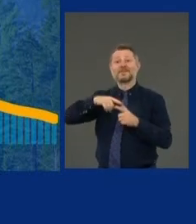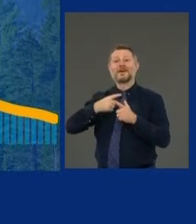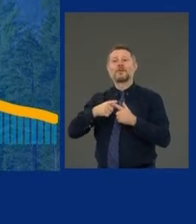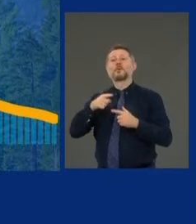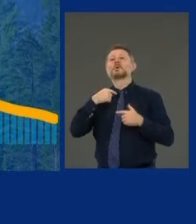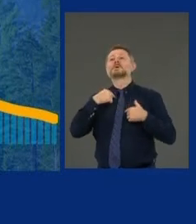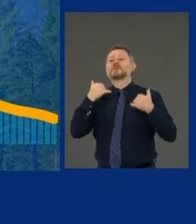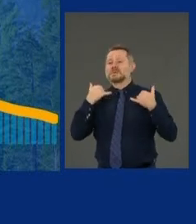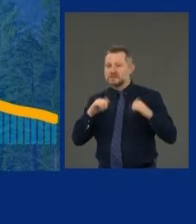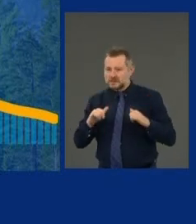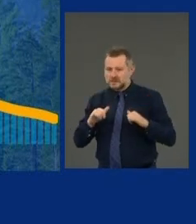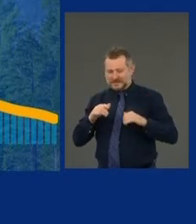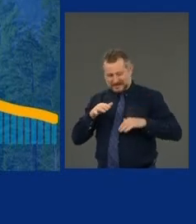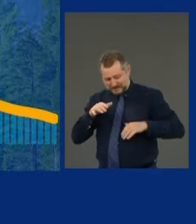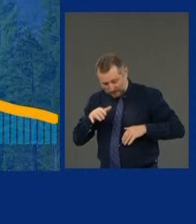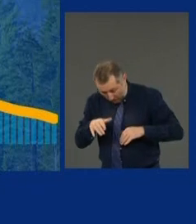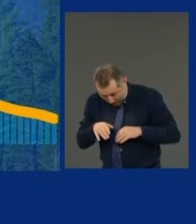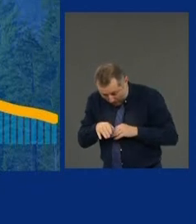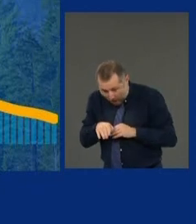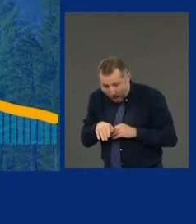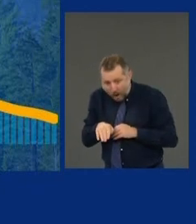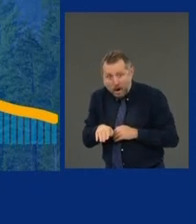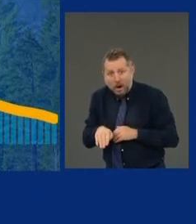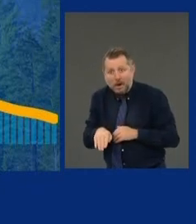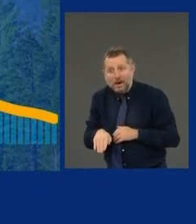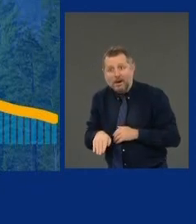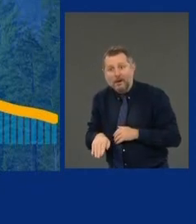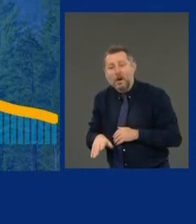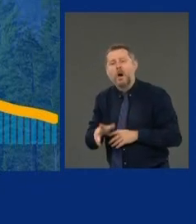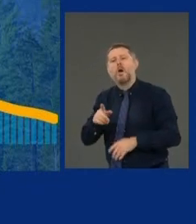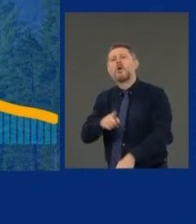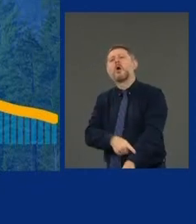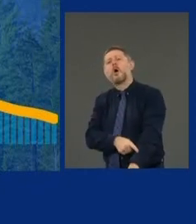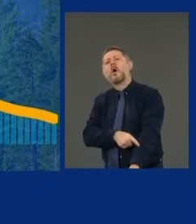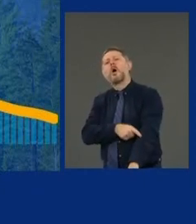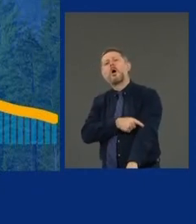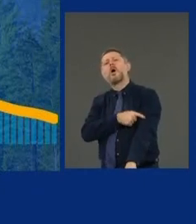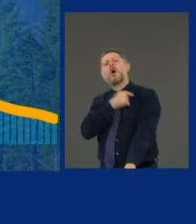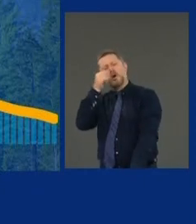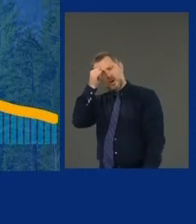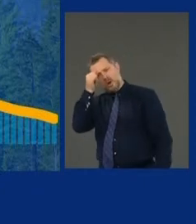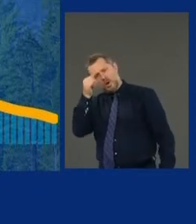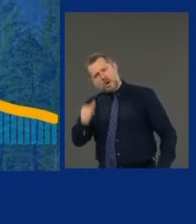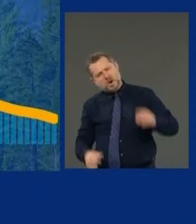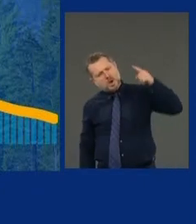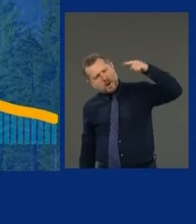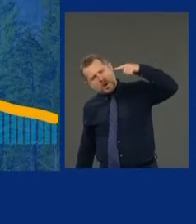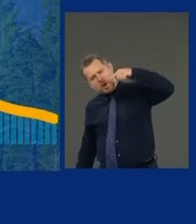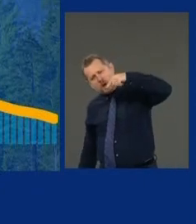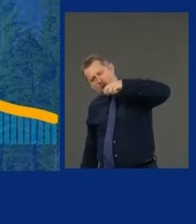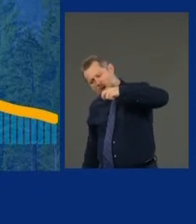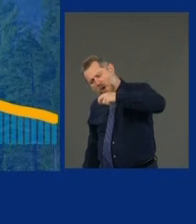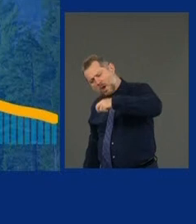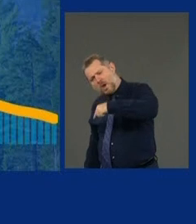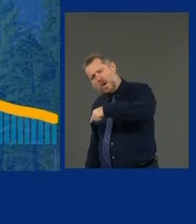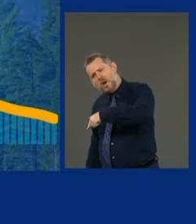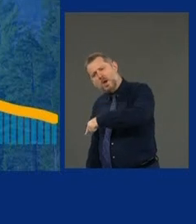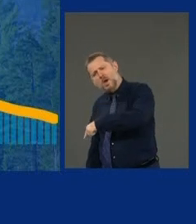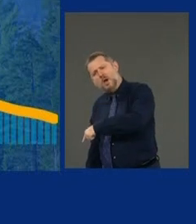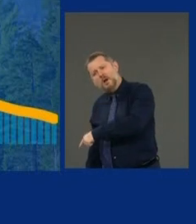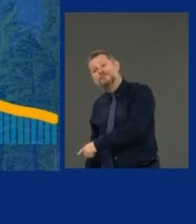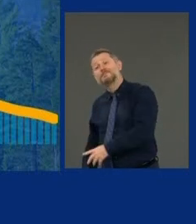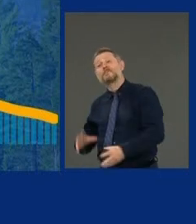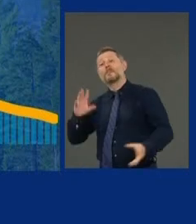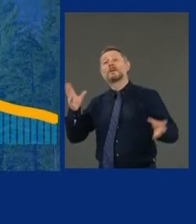And that was a long journey. It was about 42 days up the mountain,